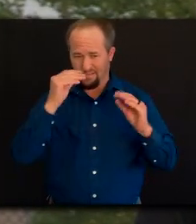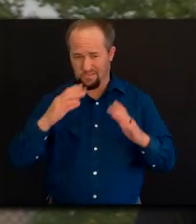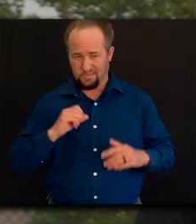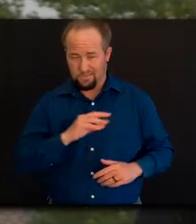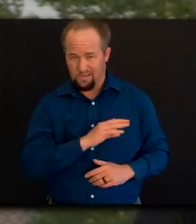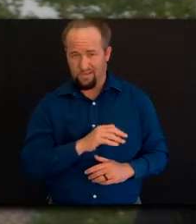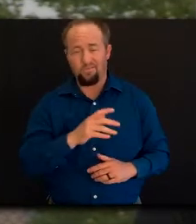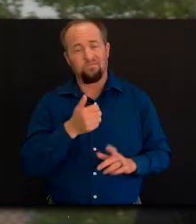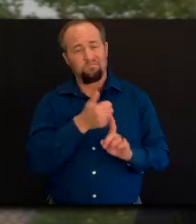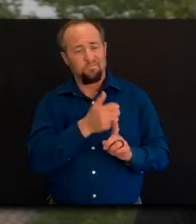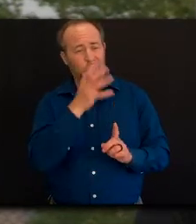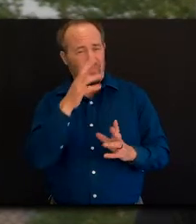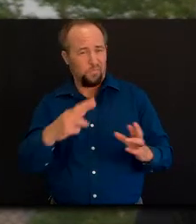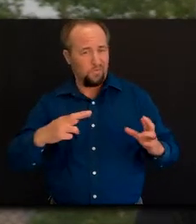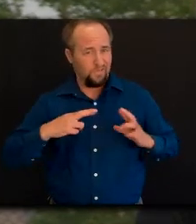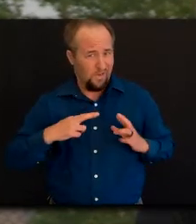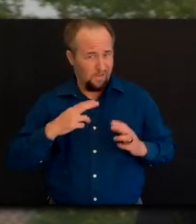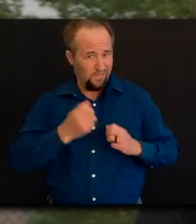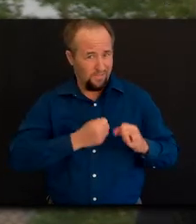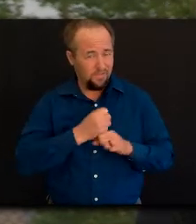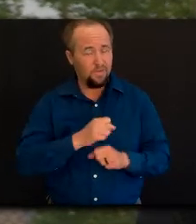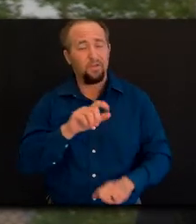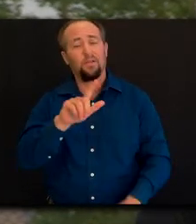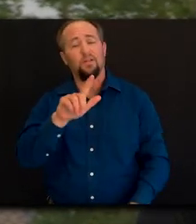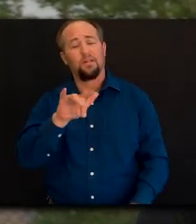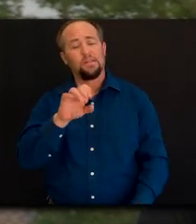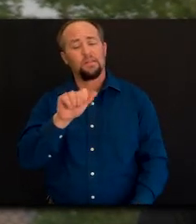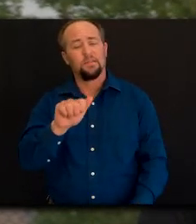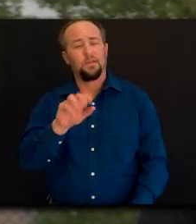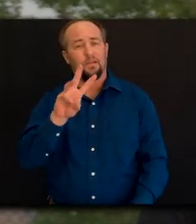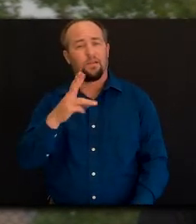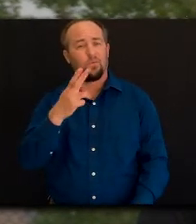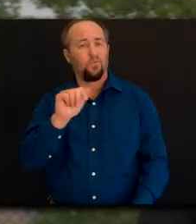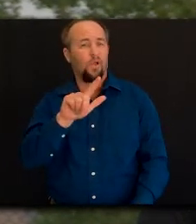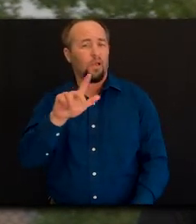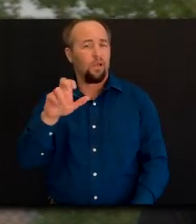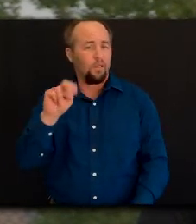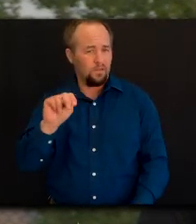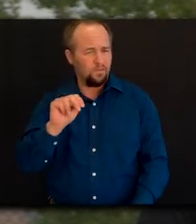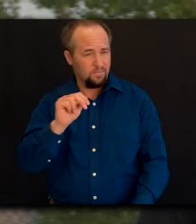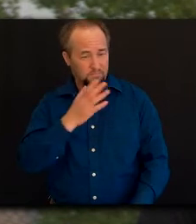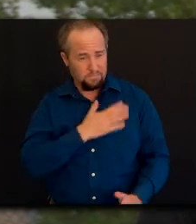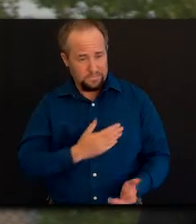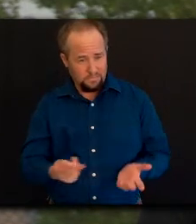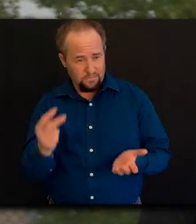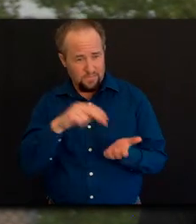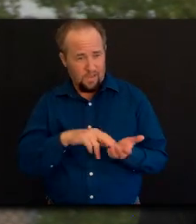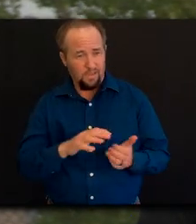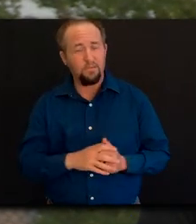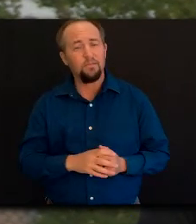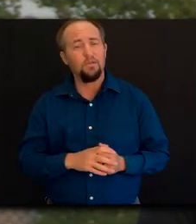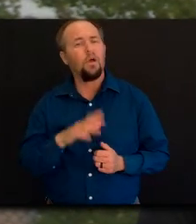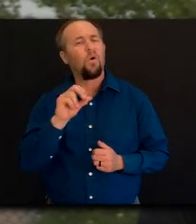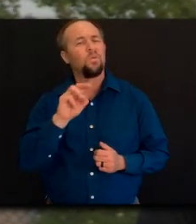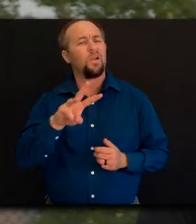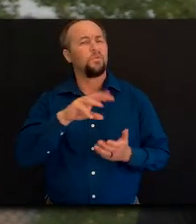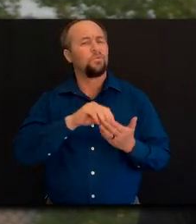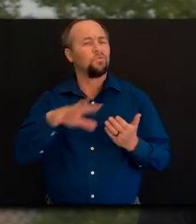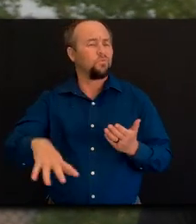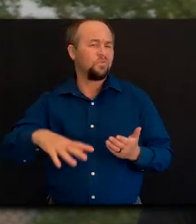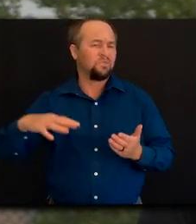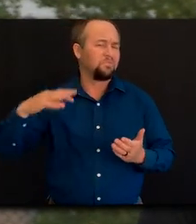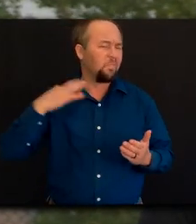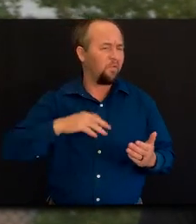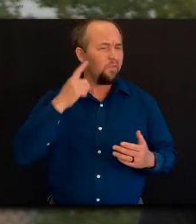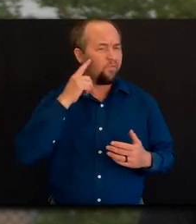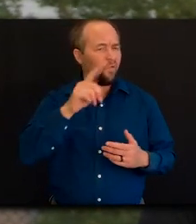year. Lisa Whalen, would you please stand? ONW's students have benefited from your care and compassion